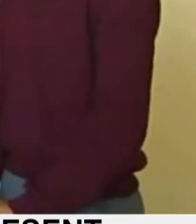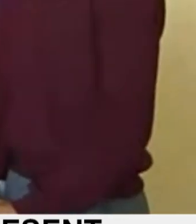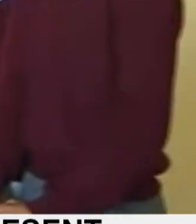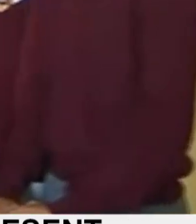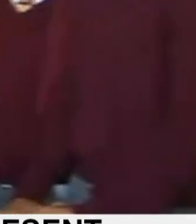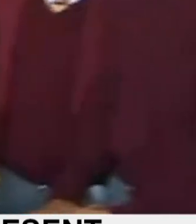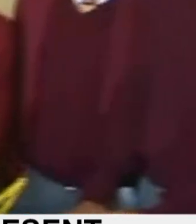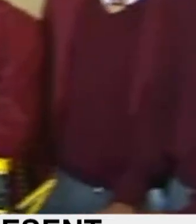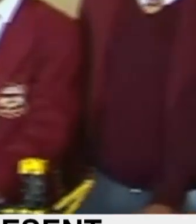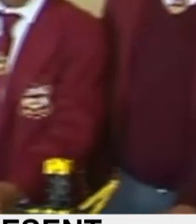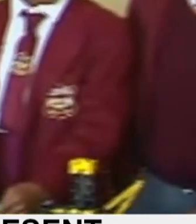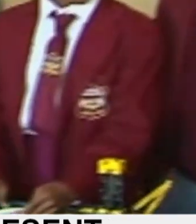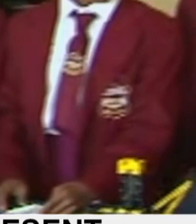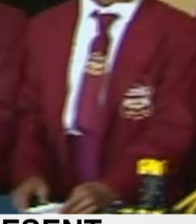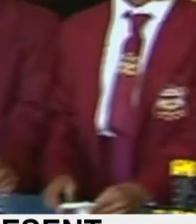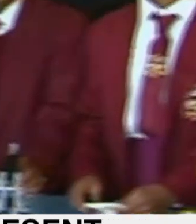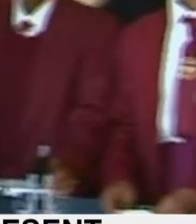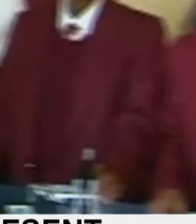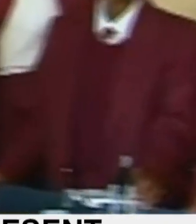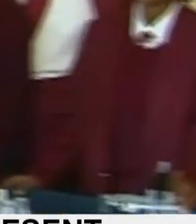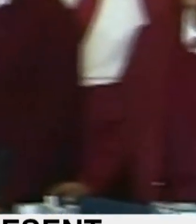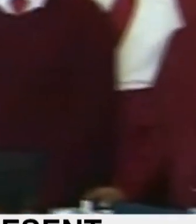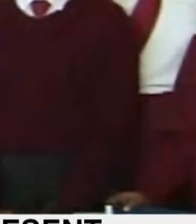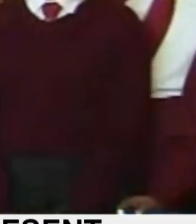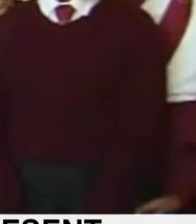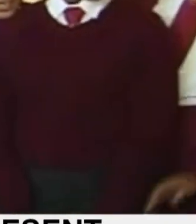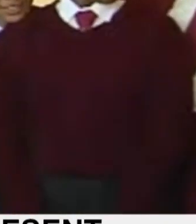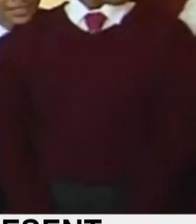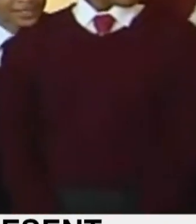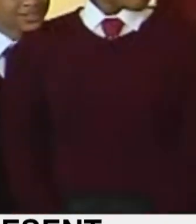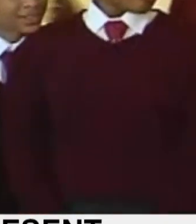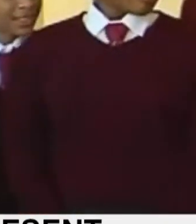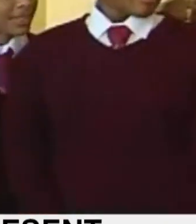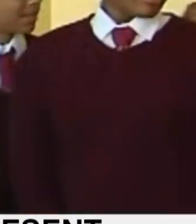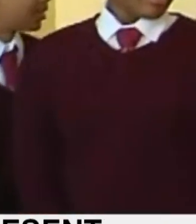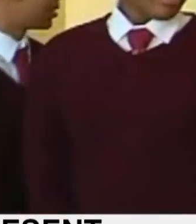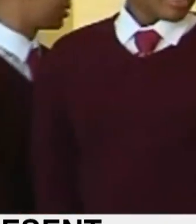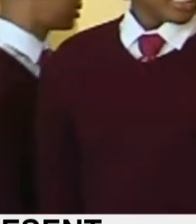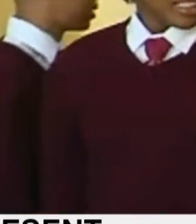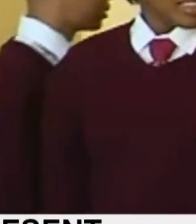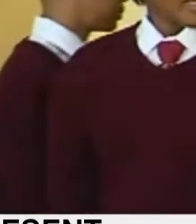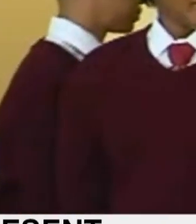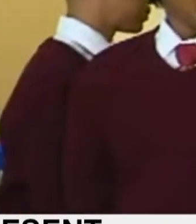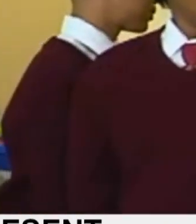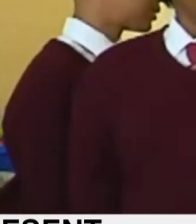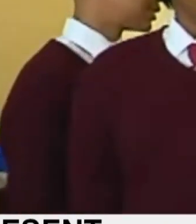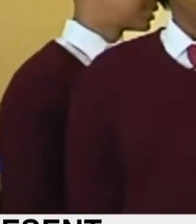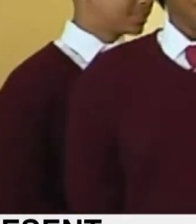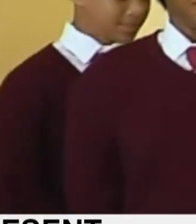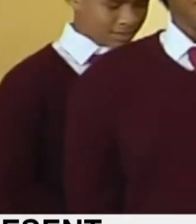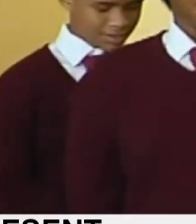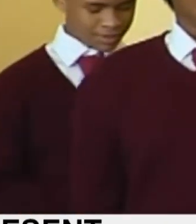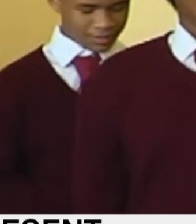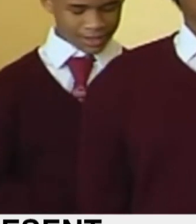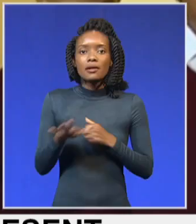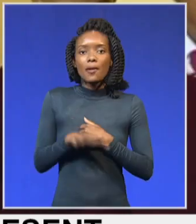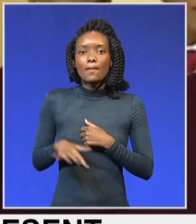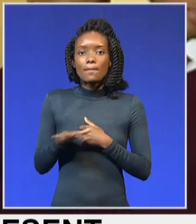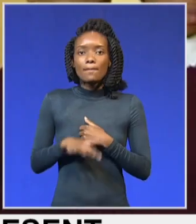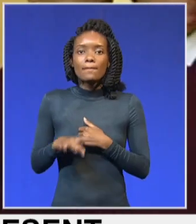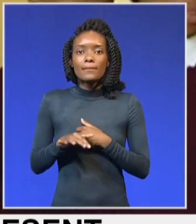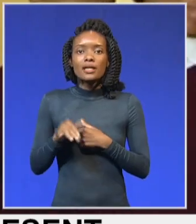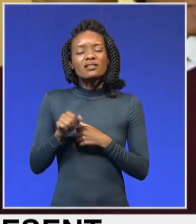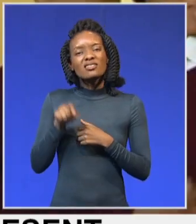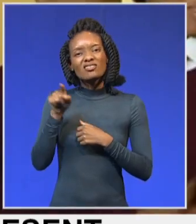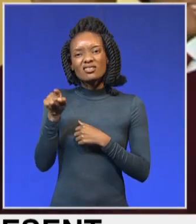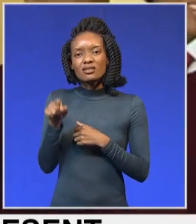Yes. Thank you very much. Aldrin, that is it from Carnarvon. Of course, these guys are going to represent